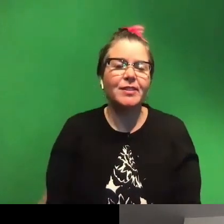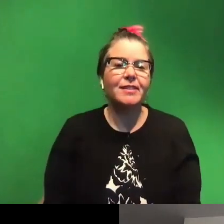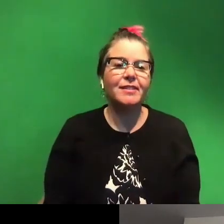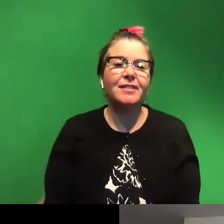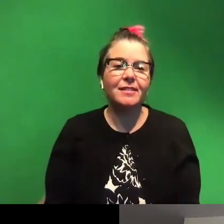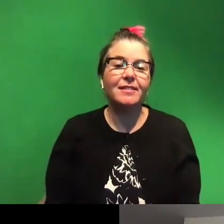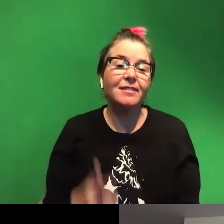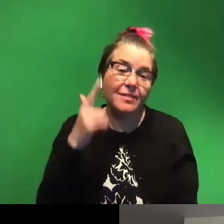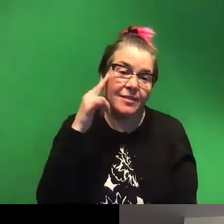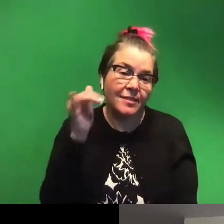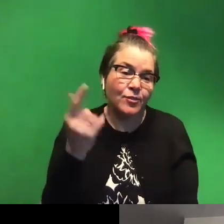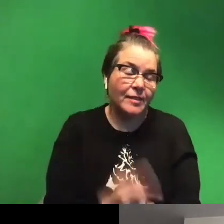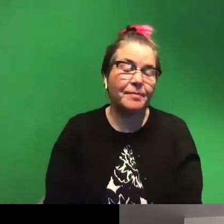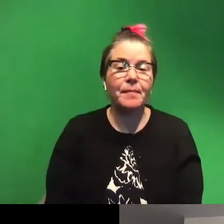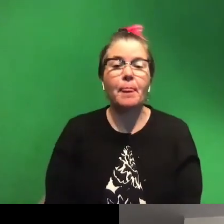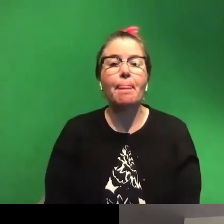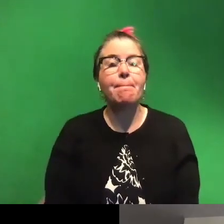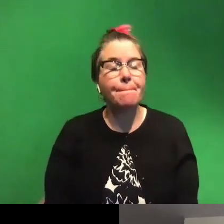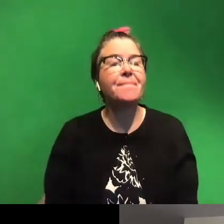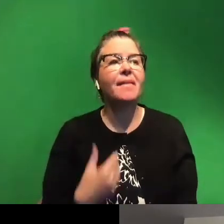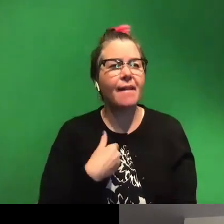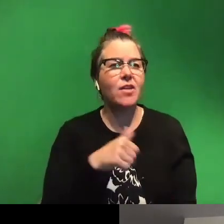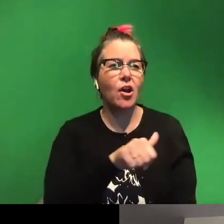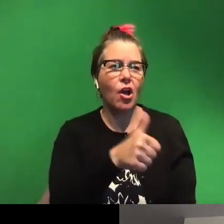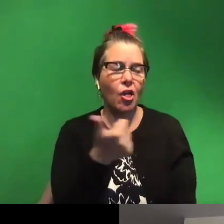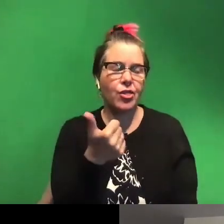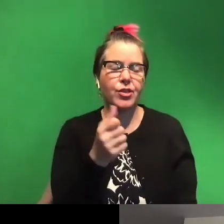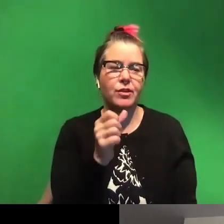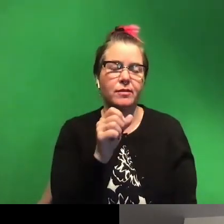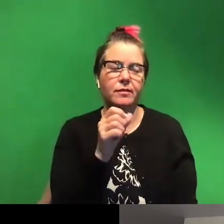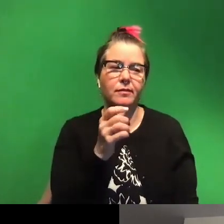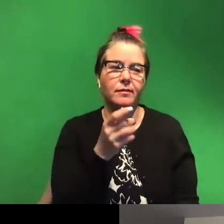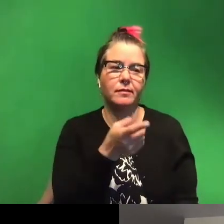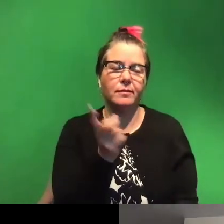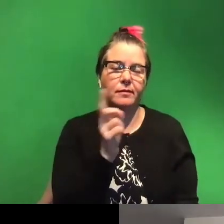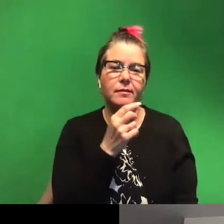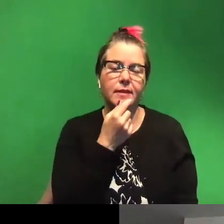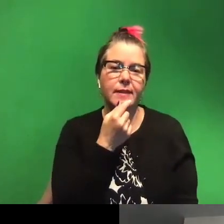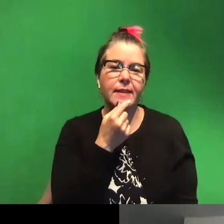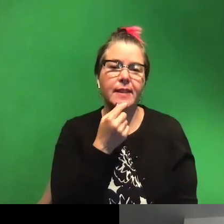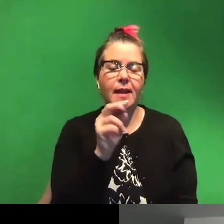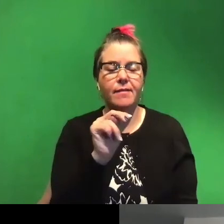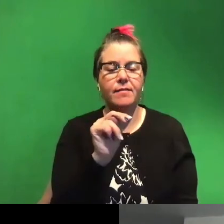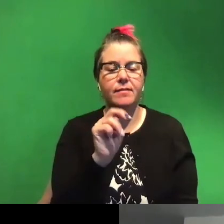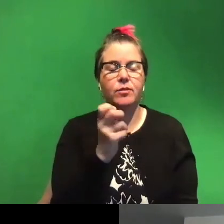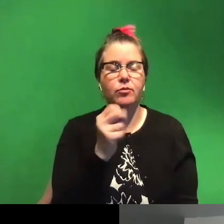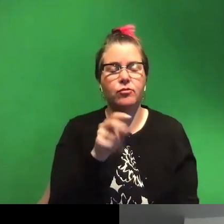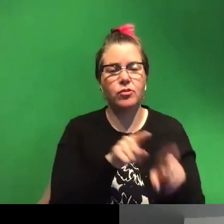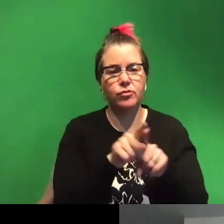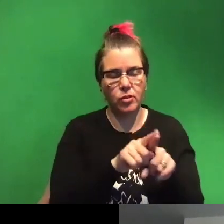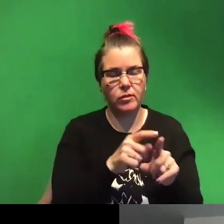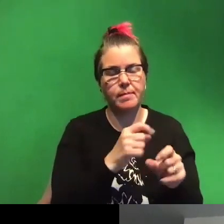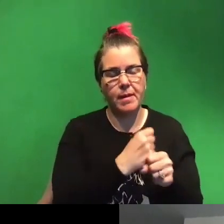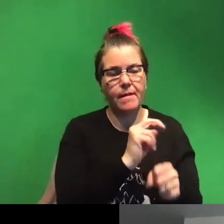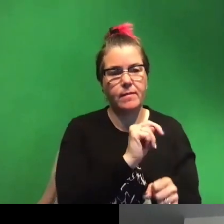right? There are other sources. So you have neutron stars that are made of neutrons, but